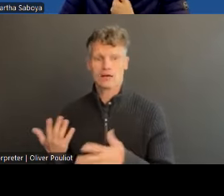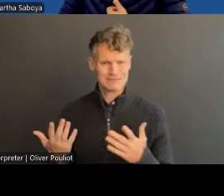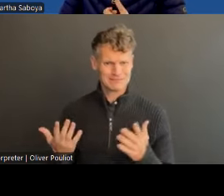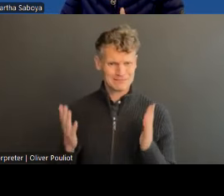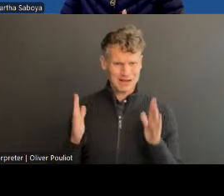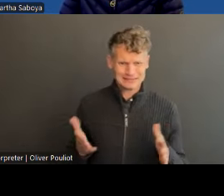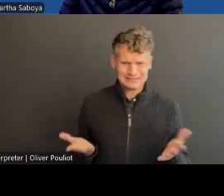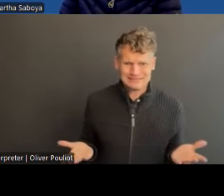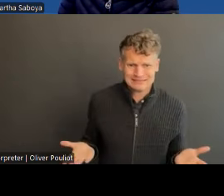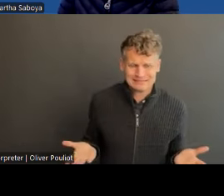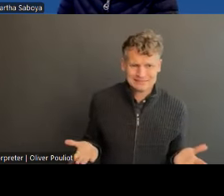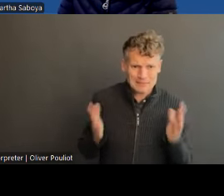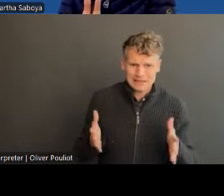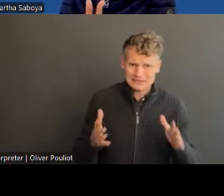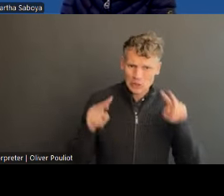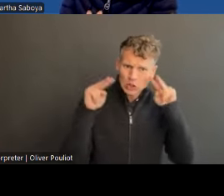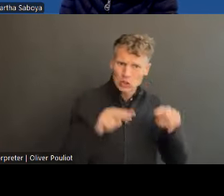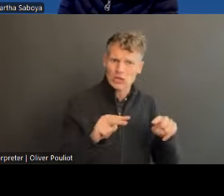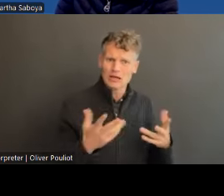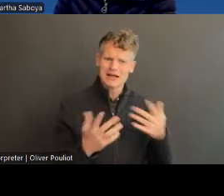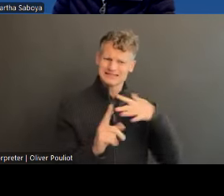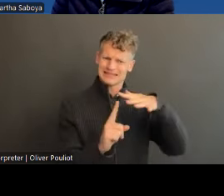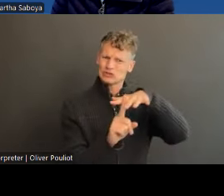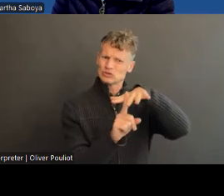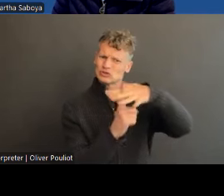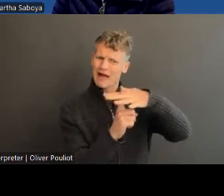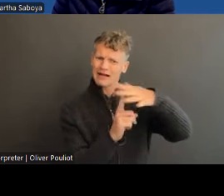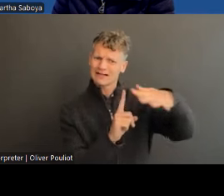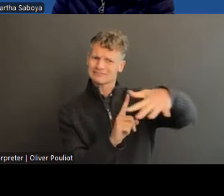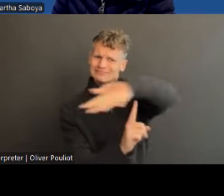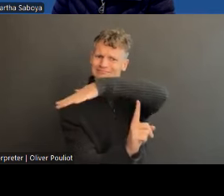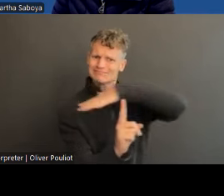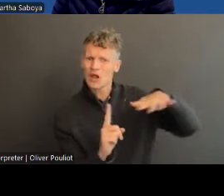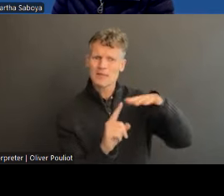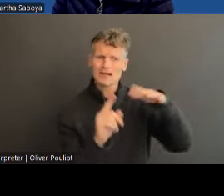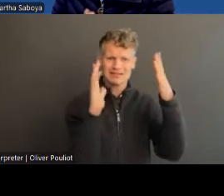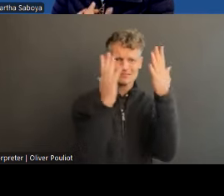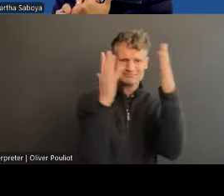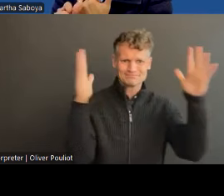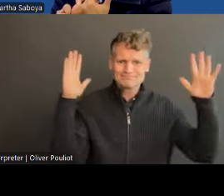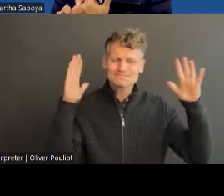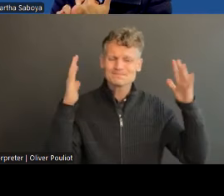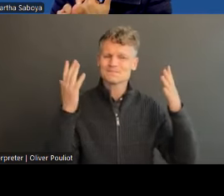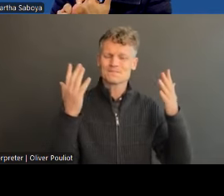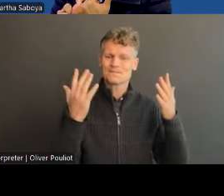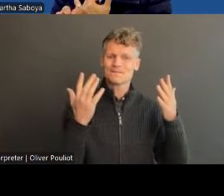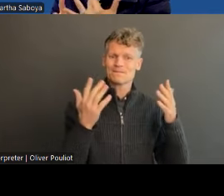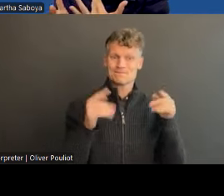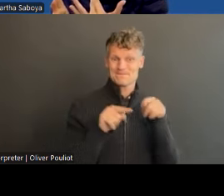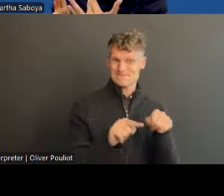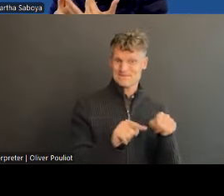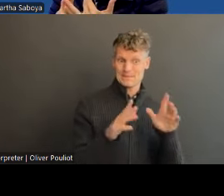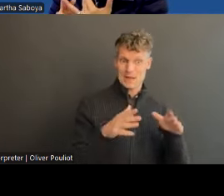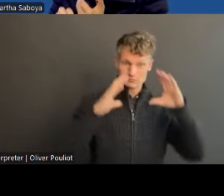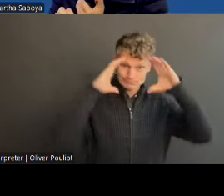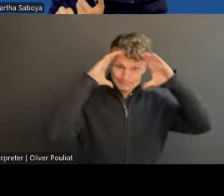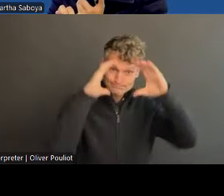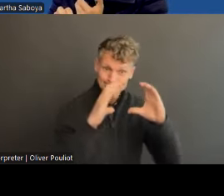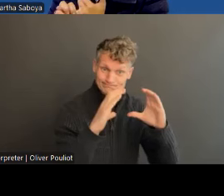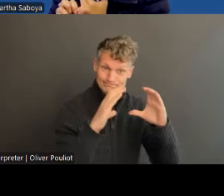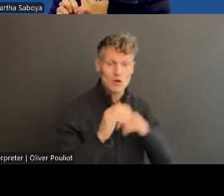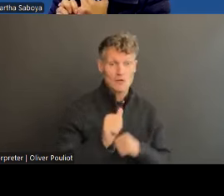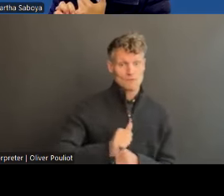economic context, it's because this is key if we want, first, to accelerate the achievements, and